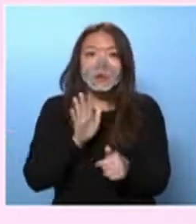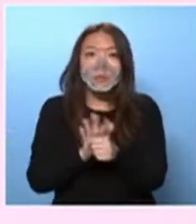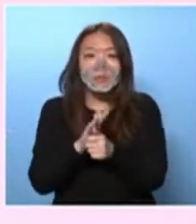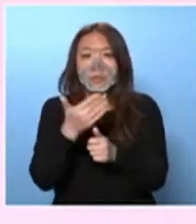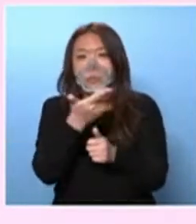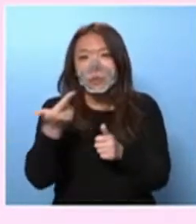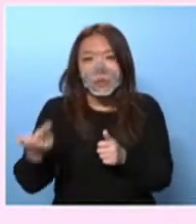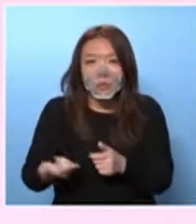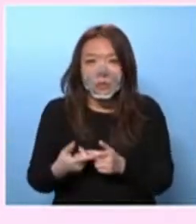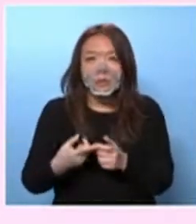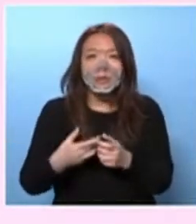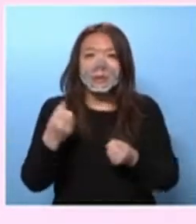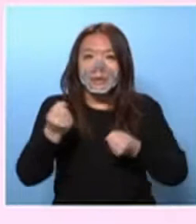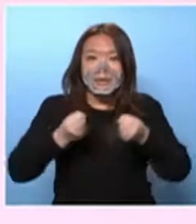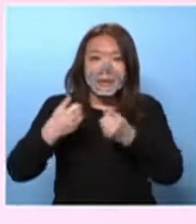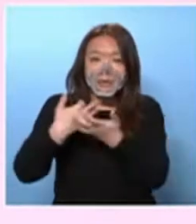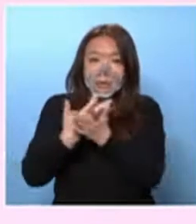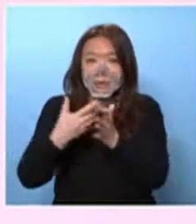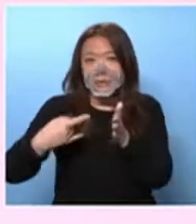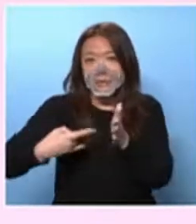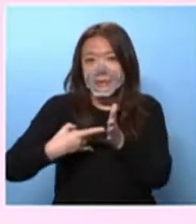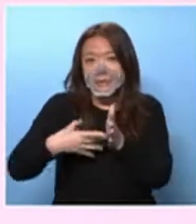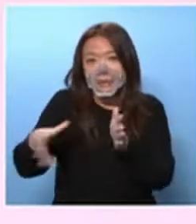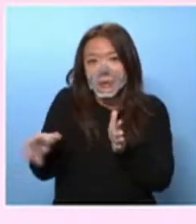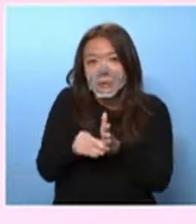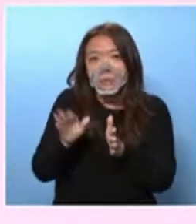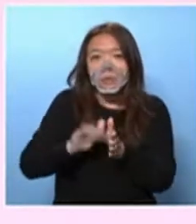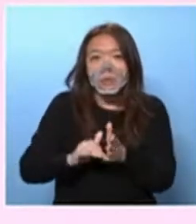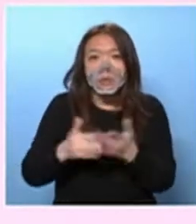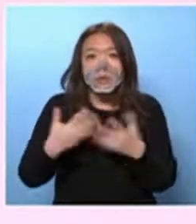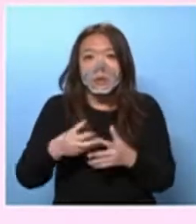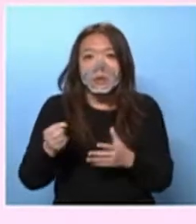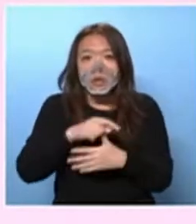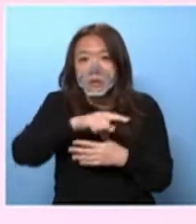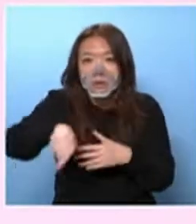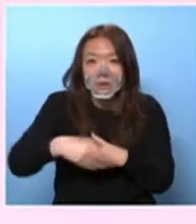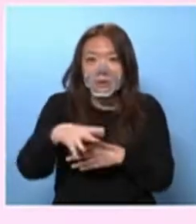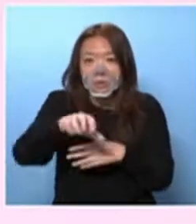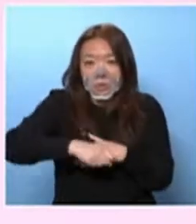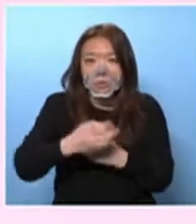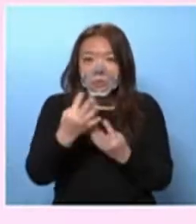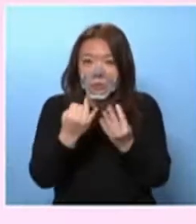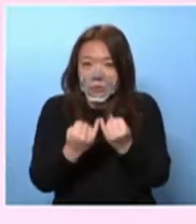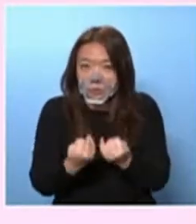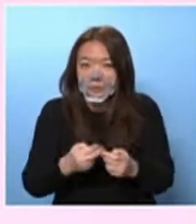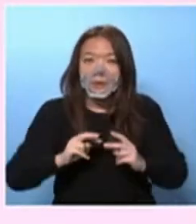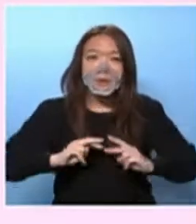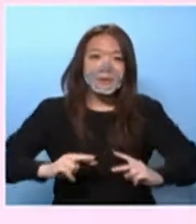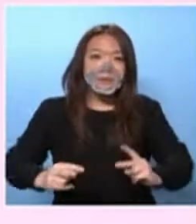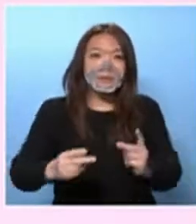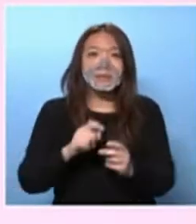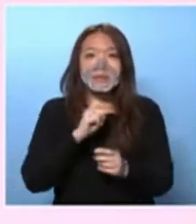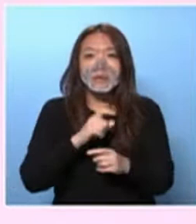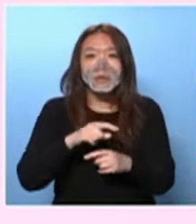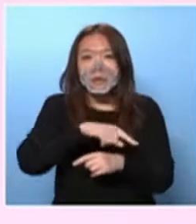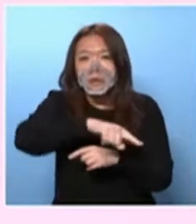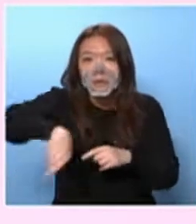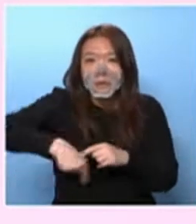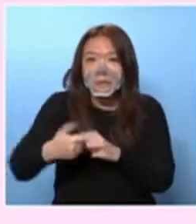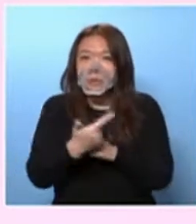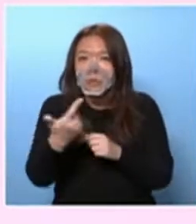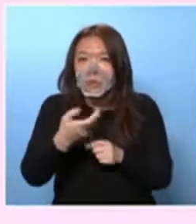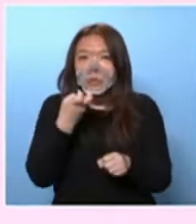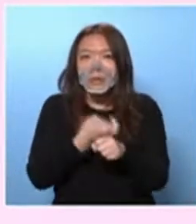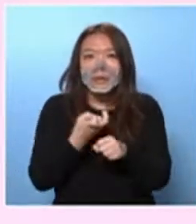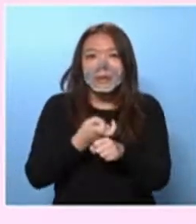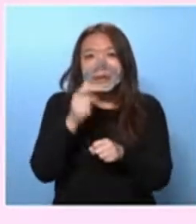so as to support the provision of charging services for more diverse types of vehicles. We will also explore the feasibility of developing some